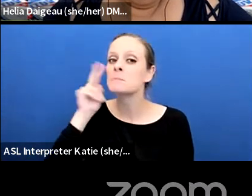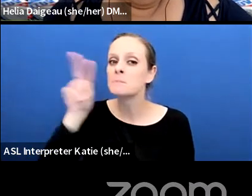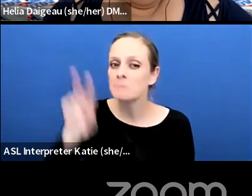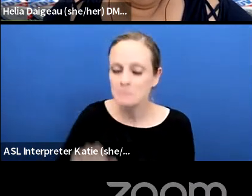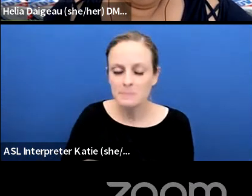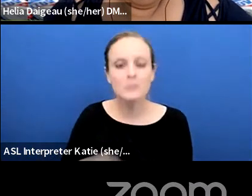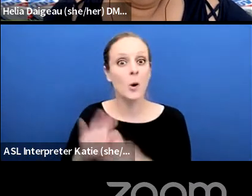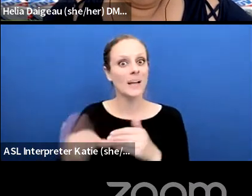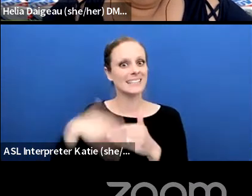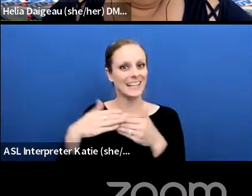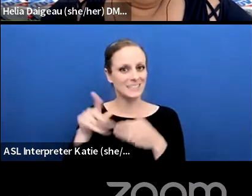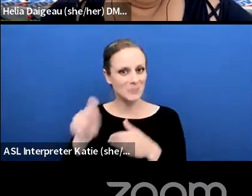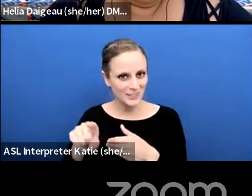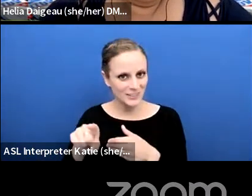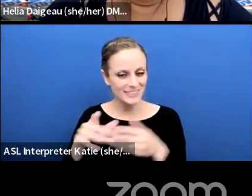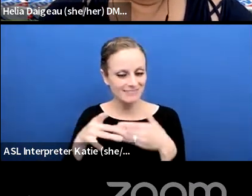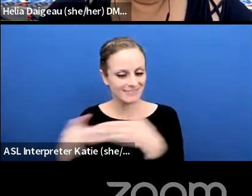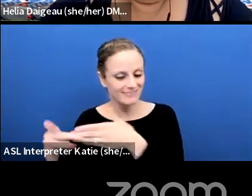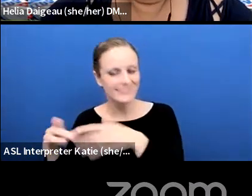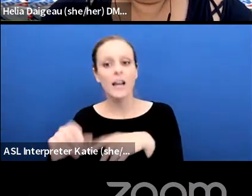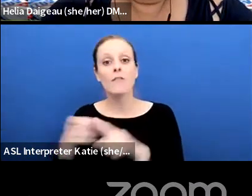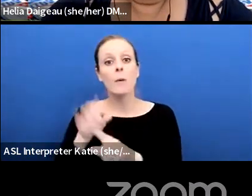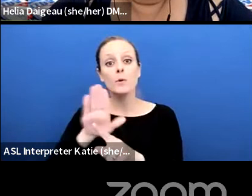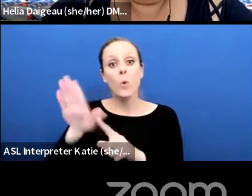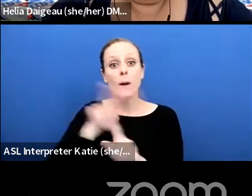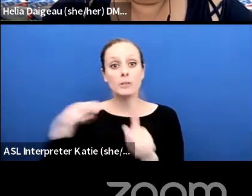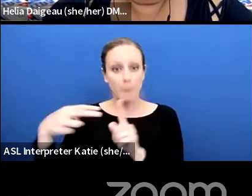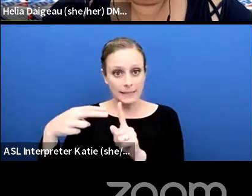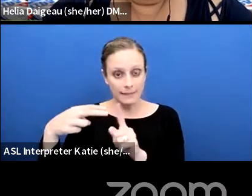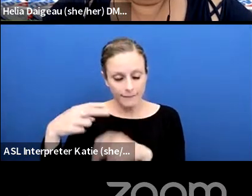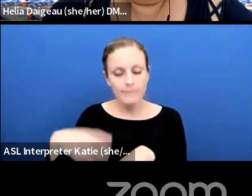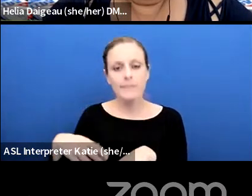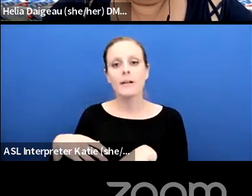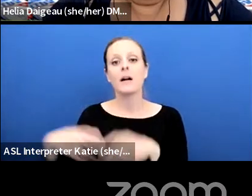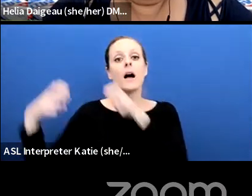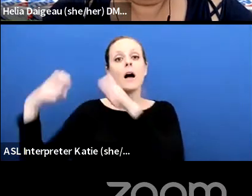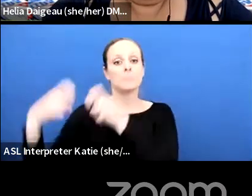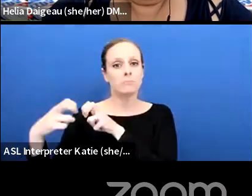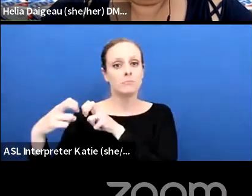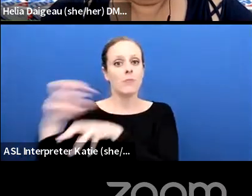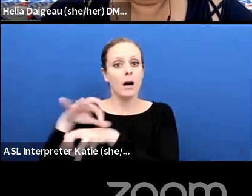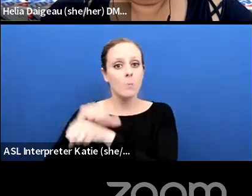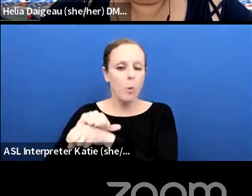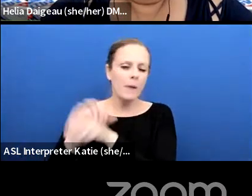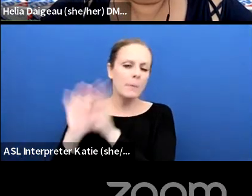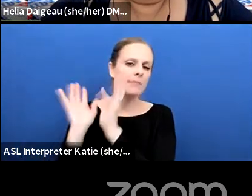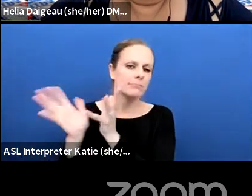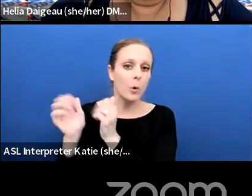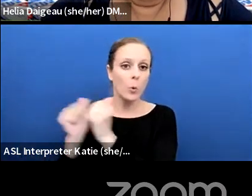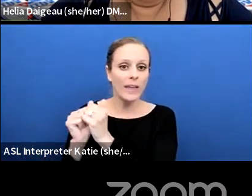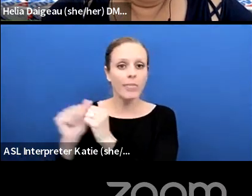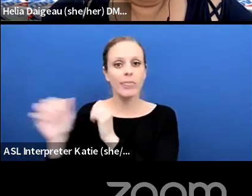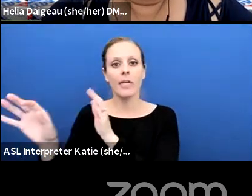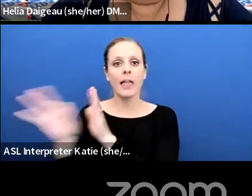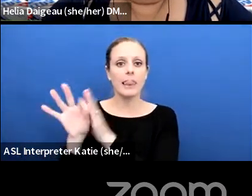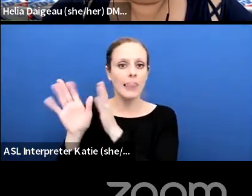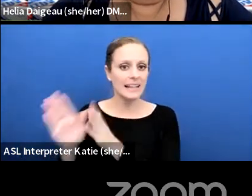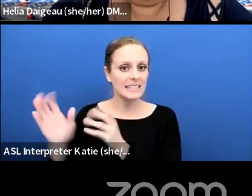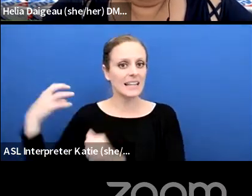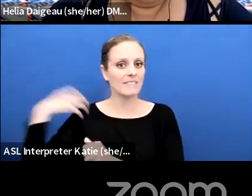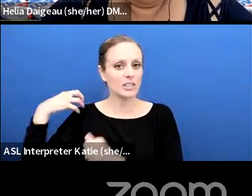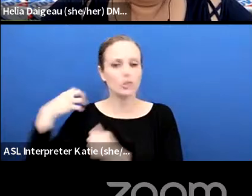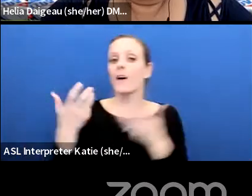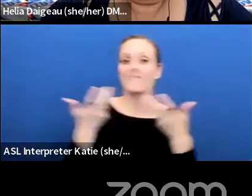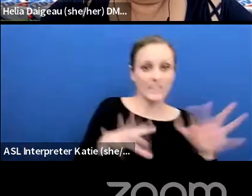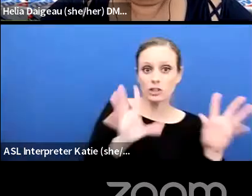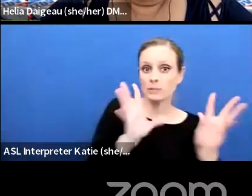perspective, what qualities make for a successful visit with your elected officials? You already had your meeting, you're